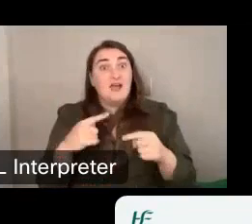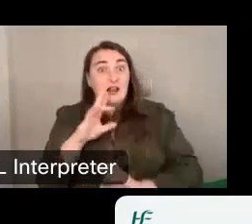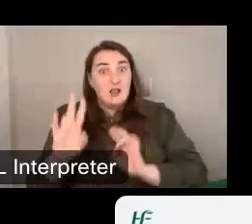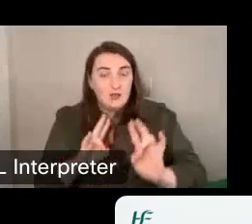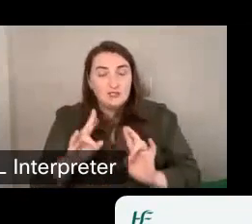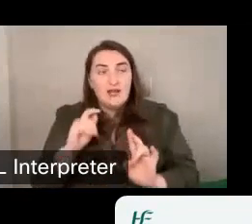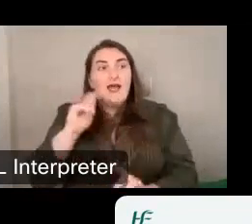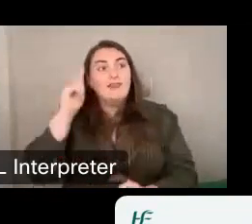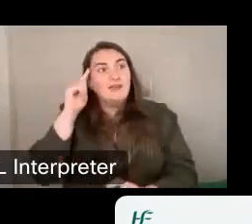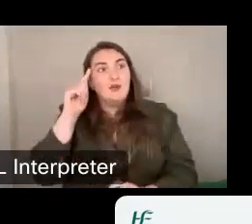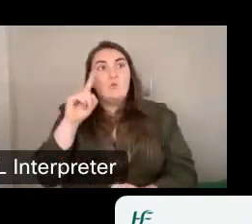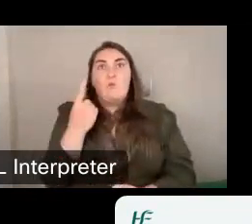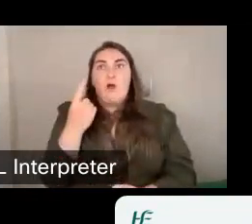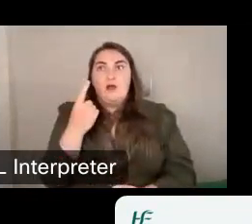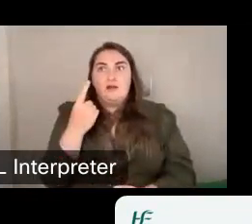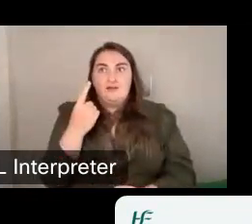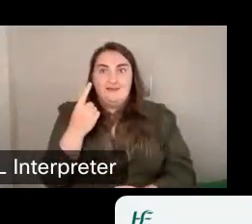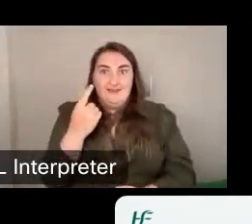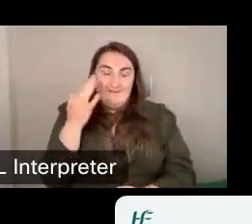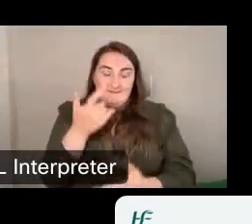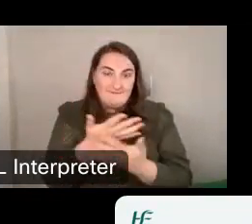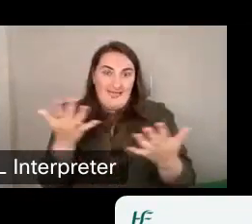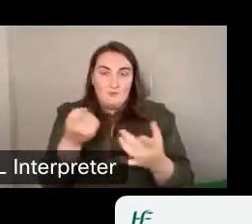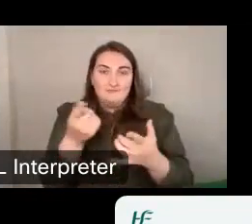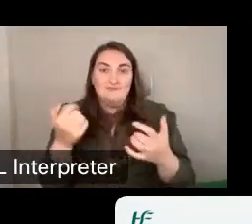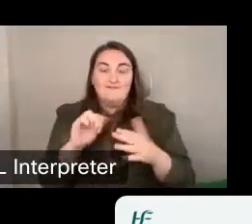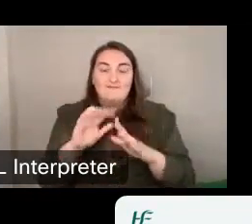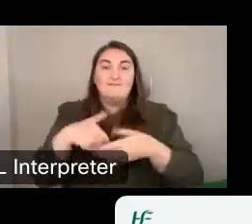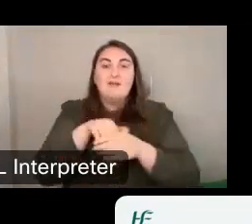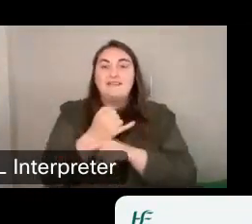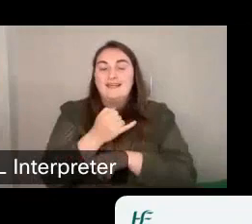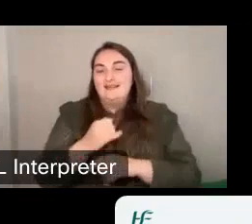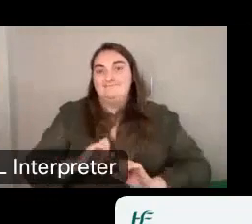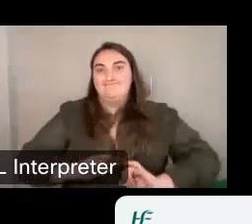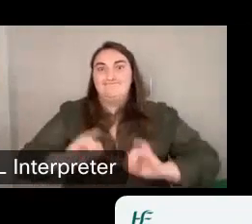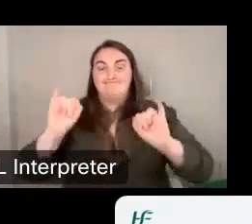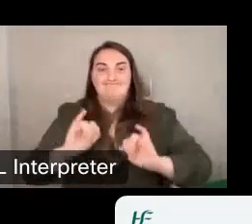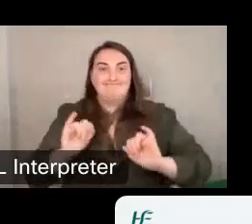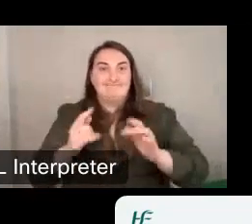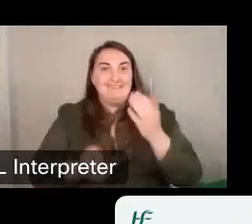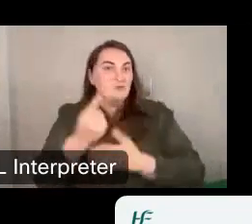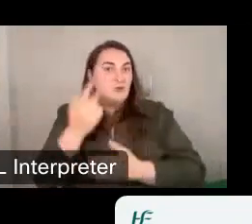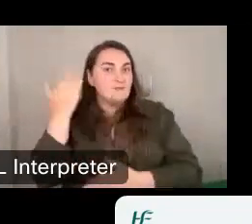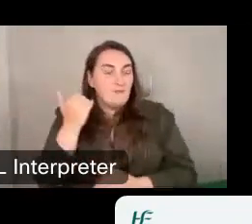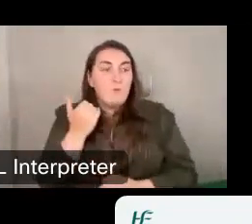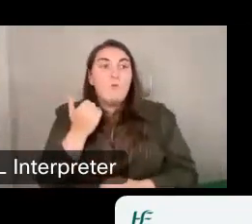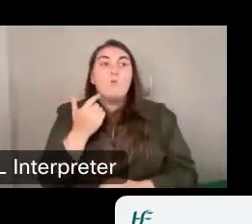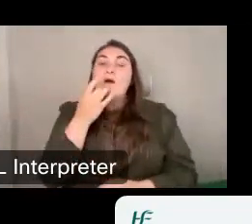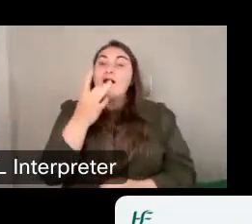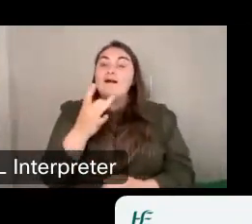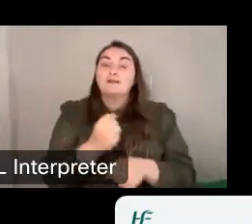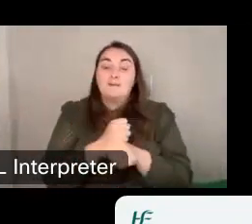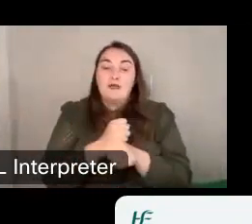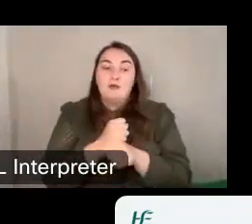one close to anybody that's been involved in a patient safety incident or indeed any kind of incident, asking